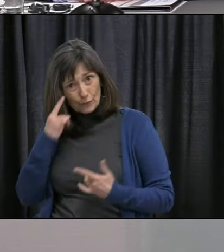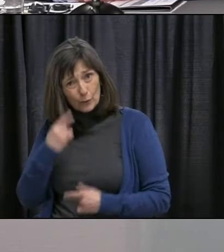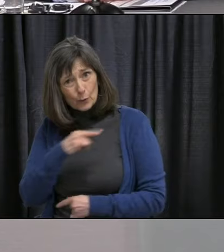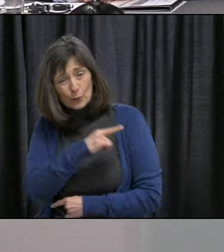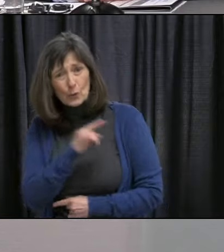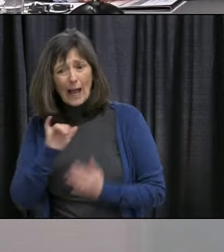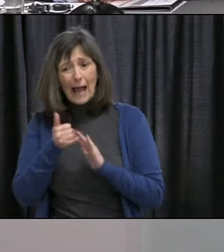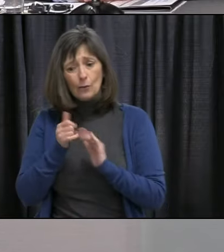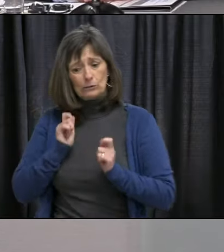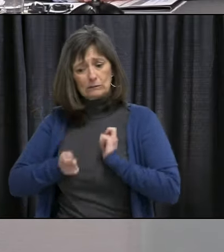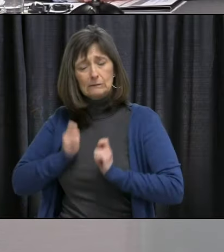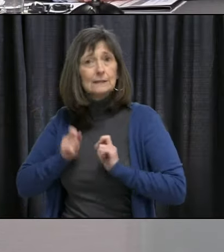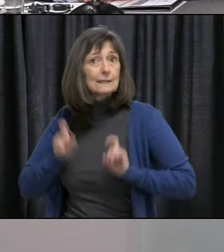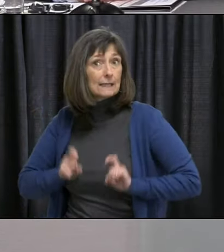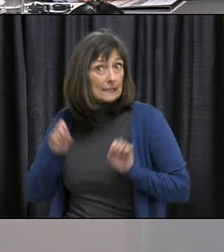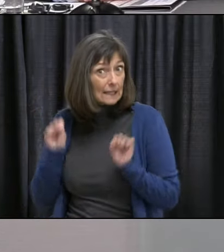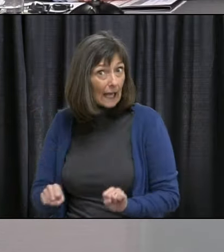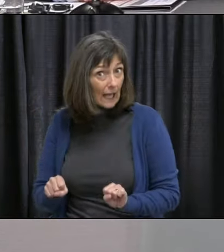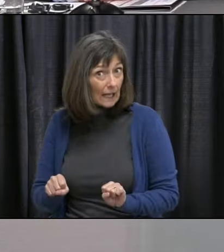to adapt to